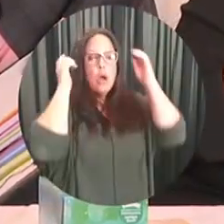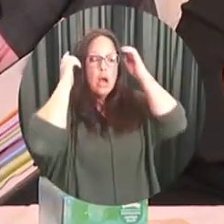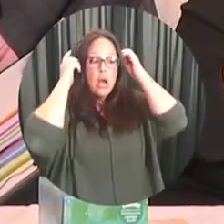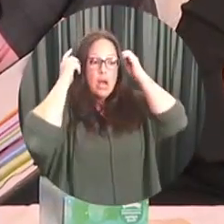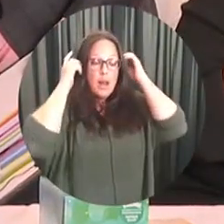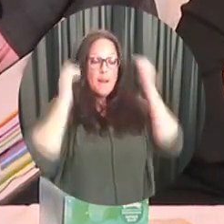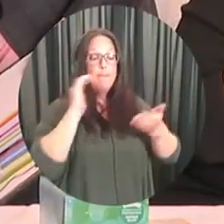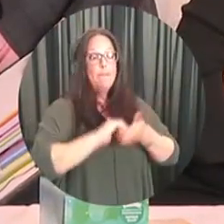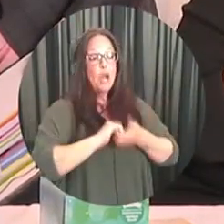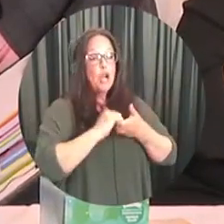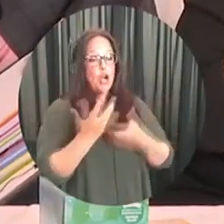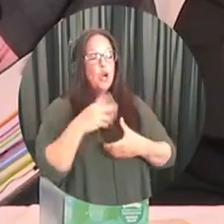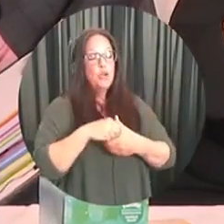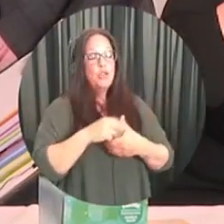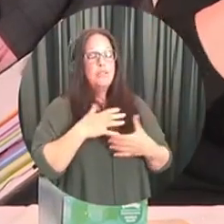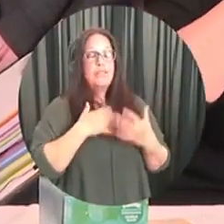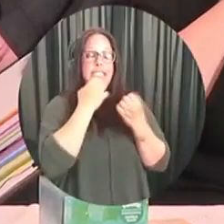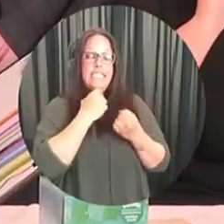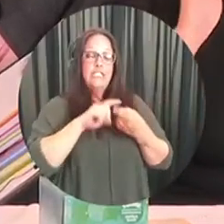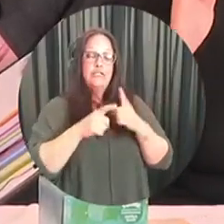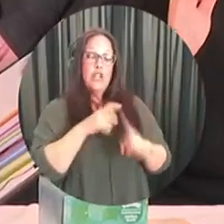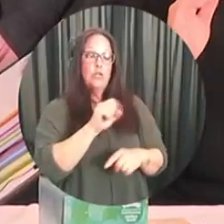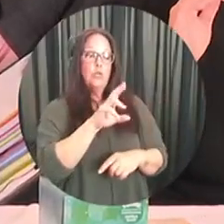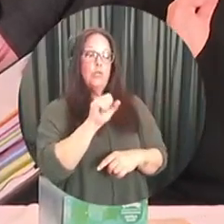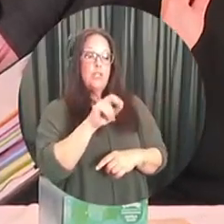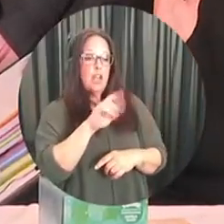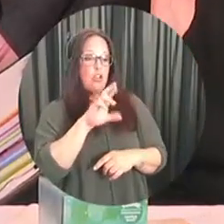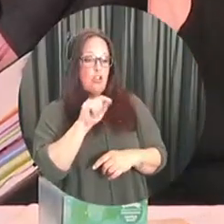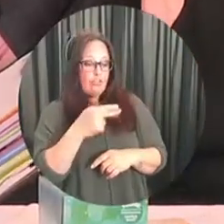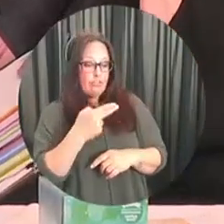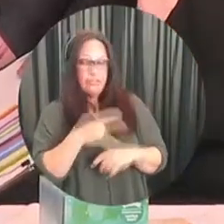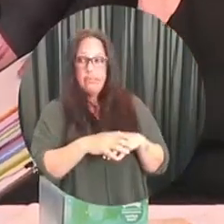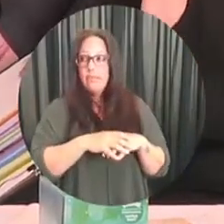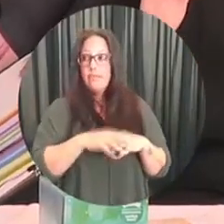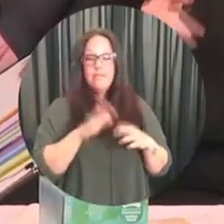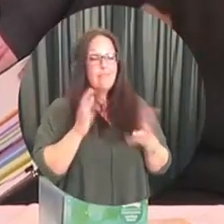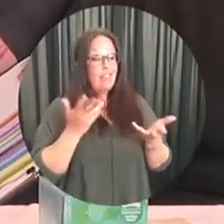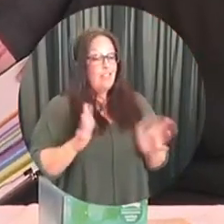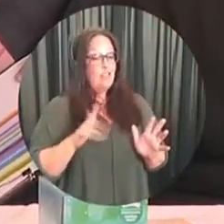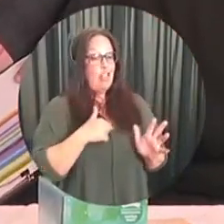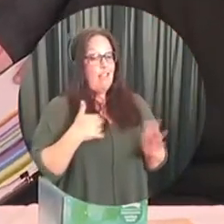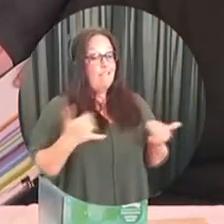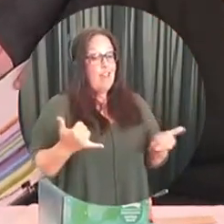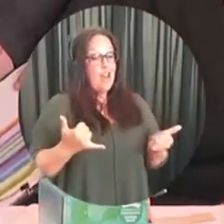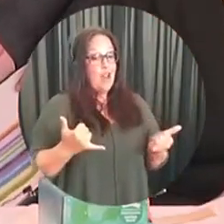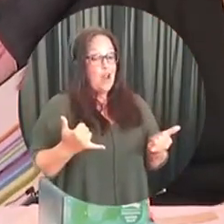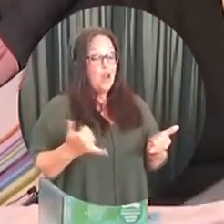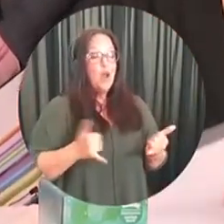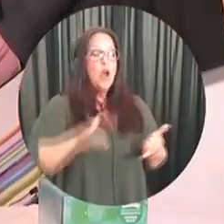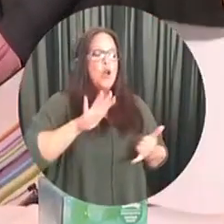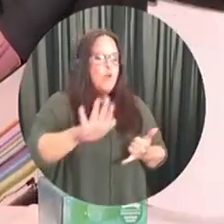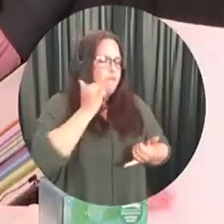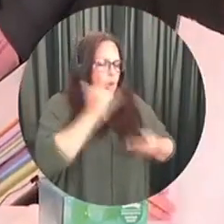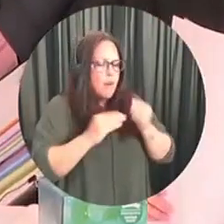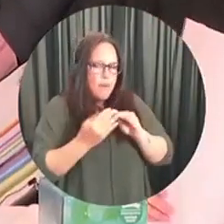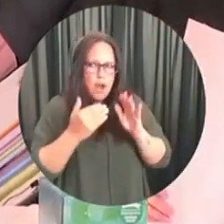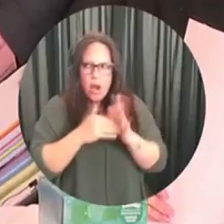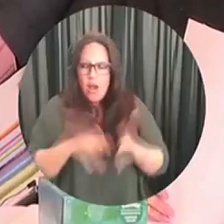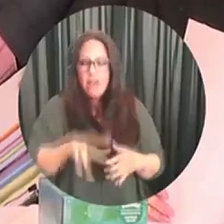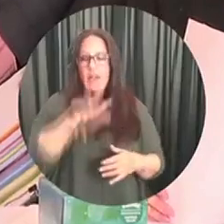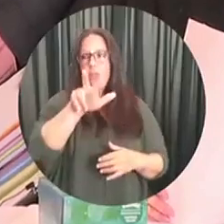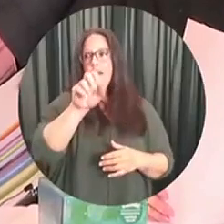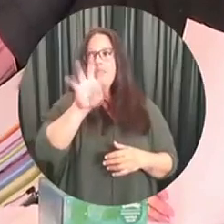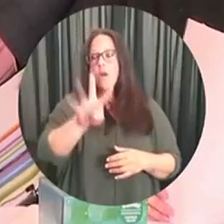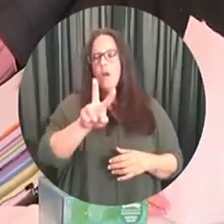dear, dear friend, Susan Ross. That's all I have right now. All right, and what's your number again so we can get people calling? My number is